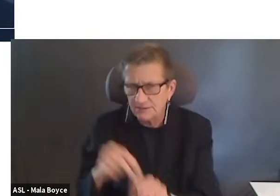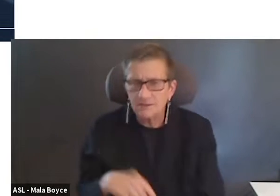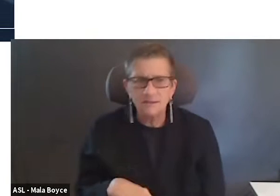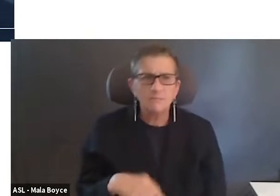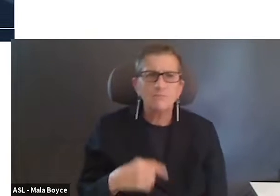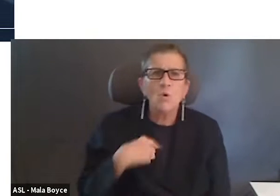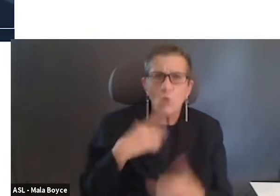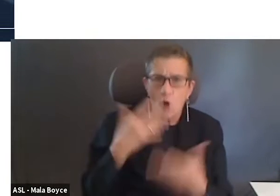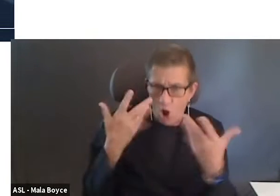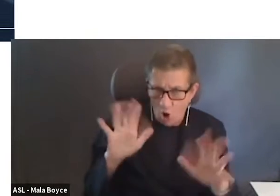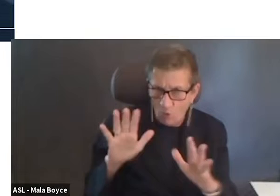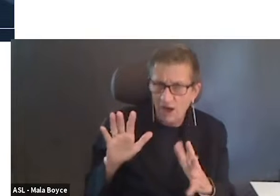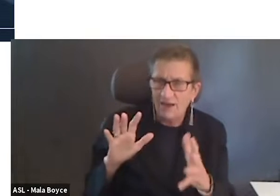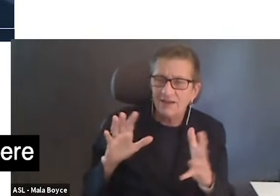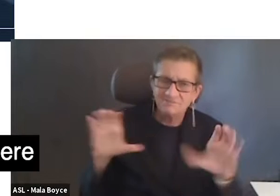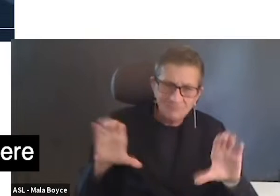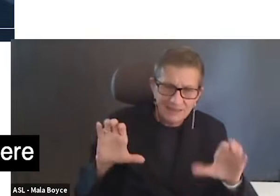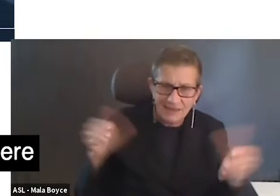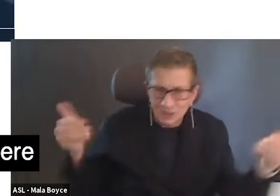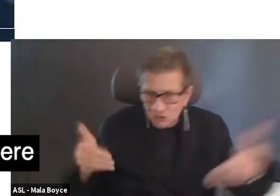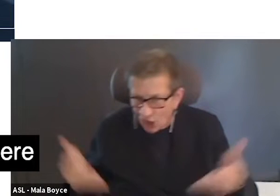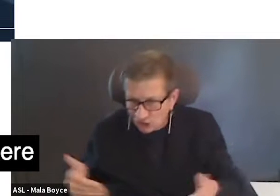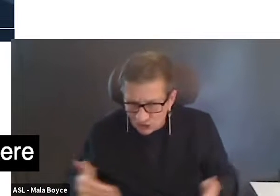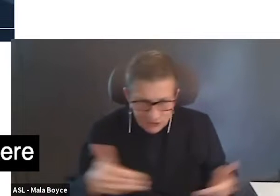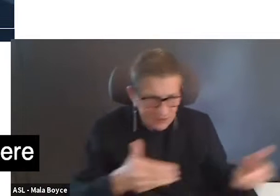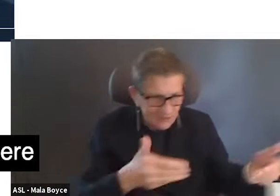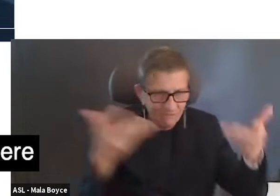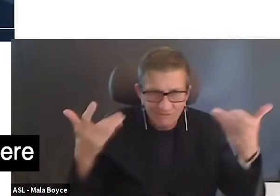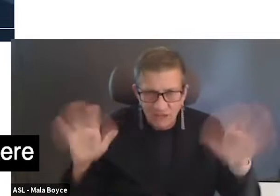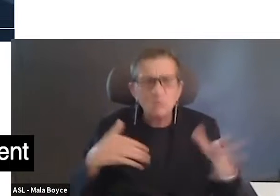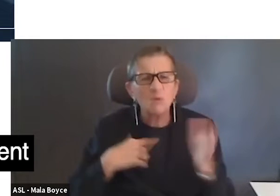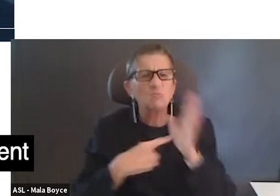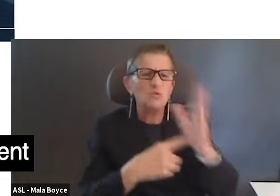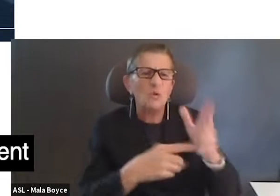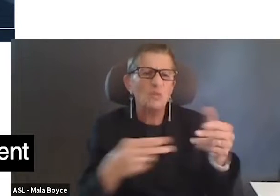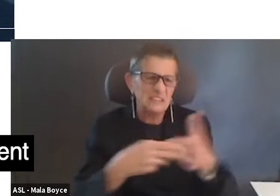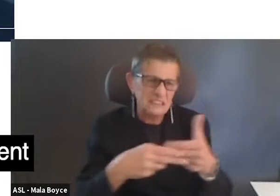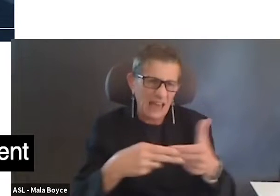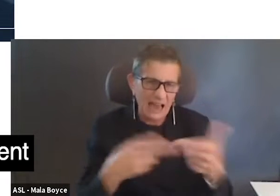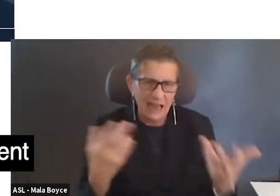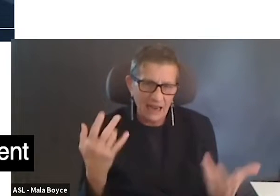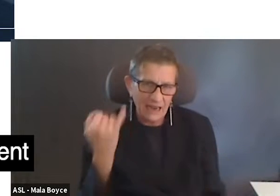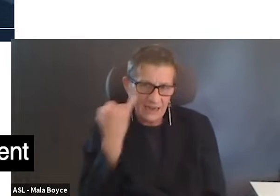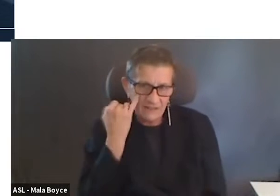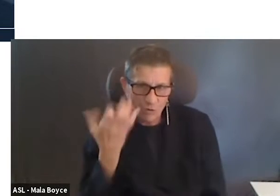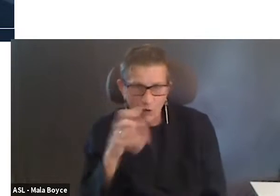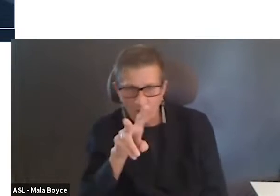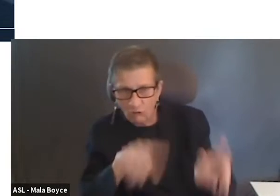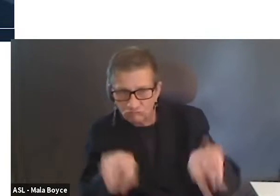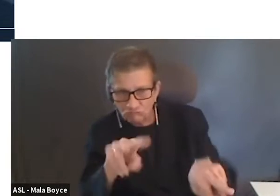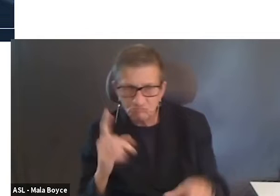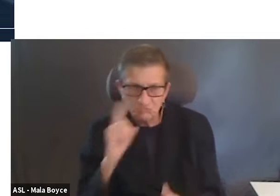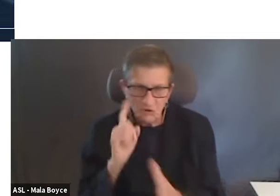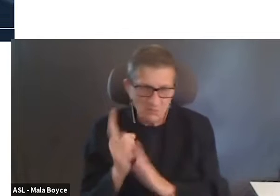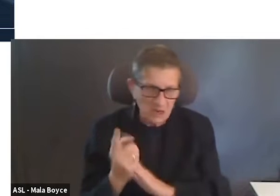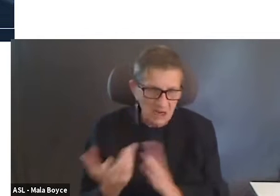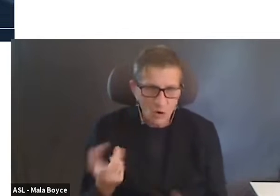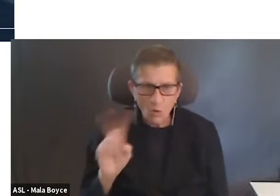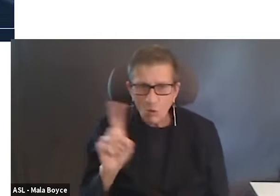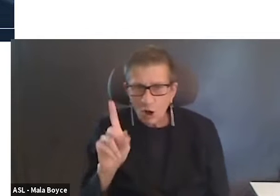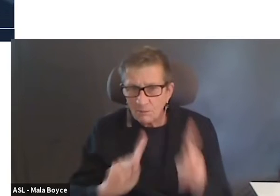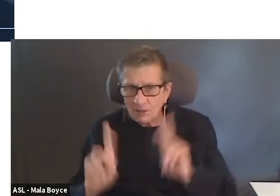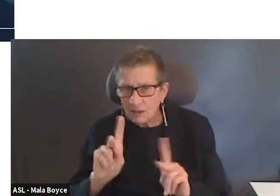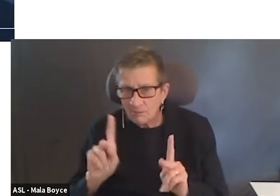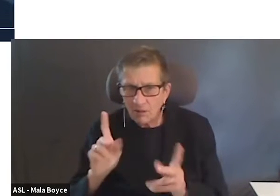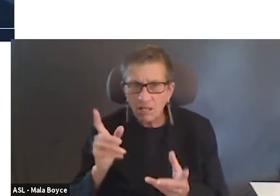did already go through our introductions, but just want to show that slide up there in case you want to look for a moment at where people are and